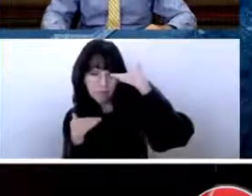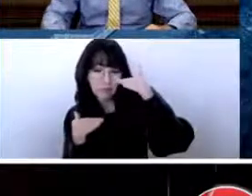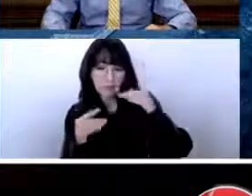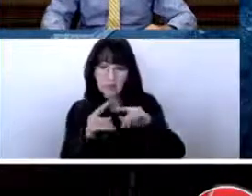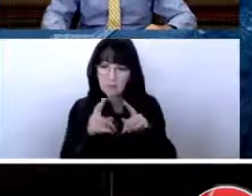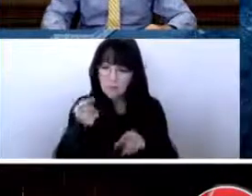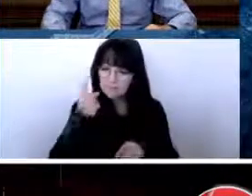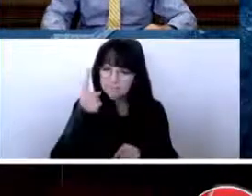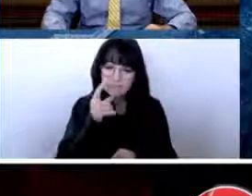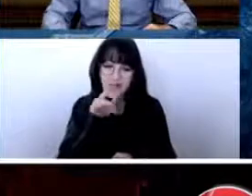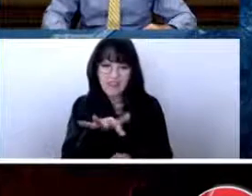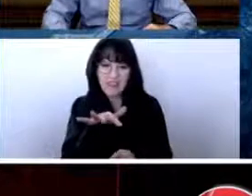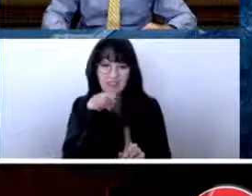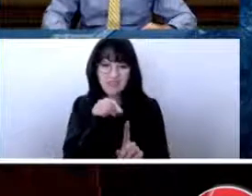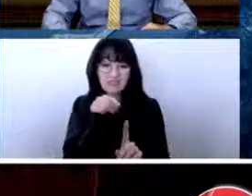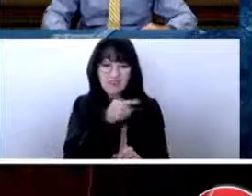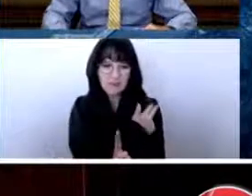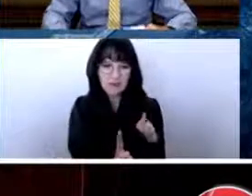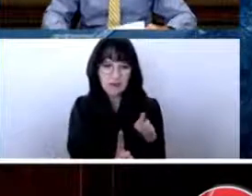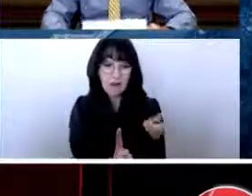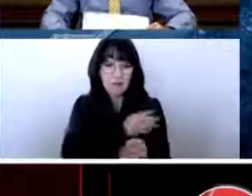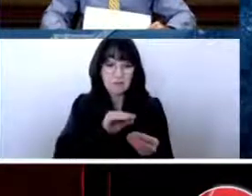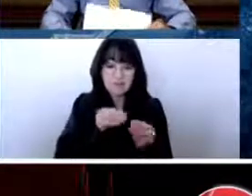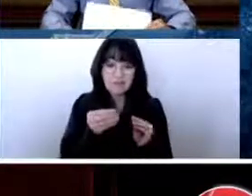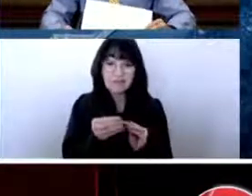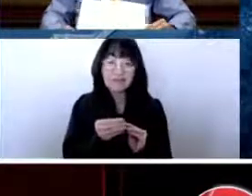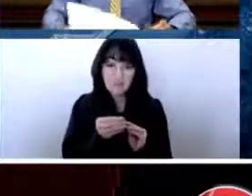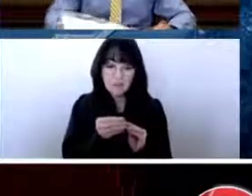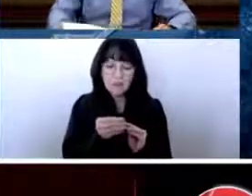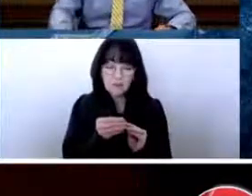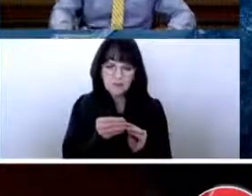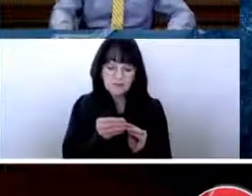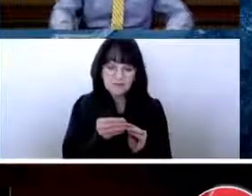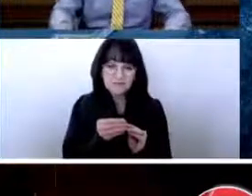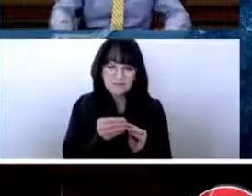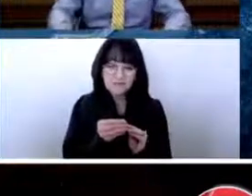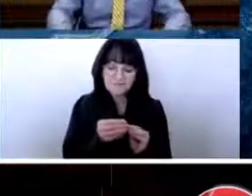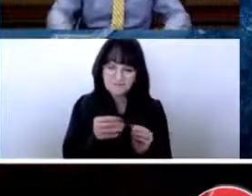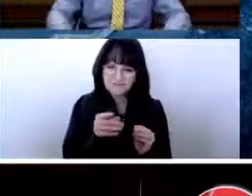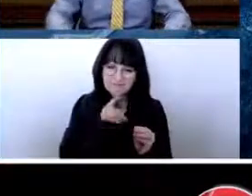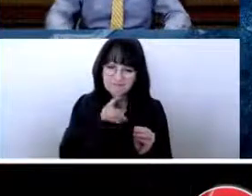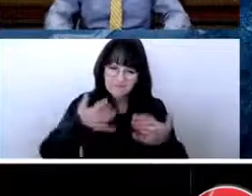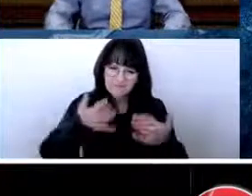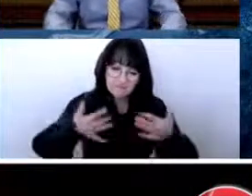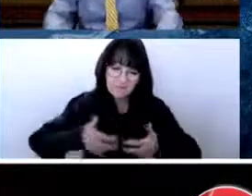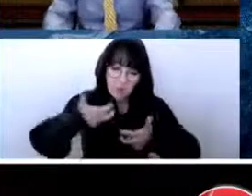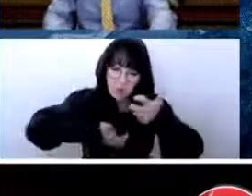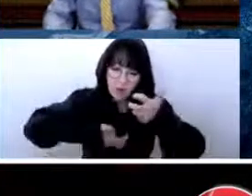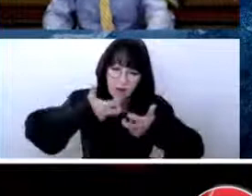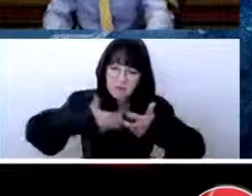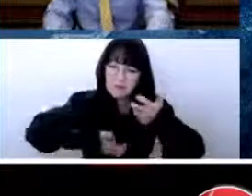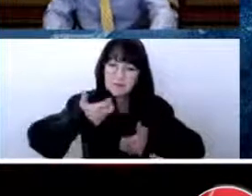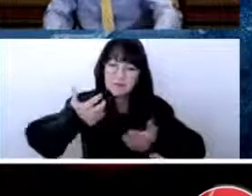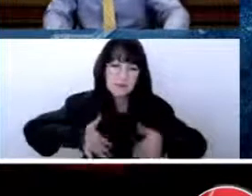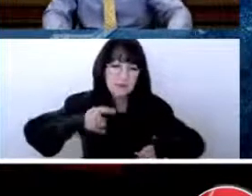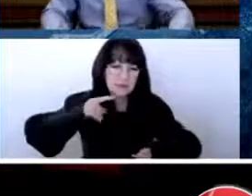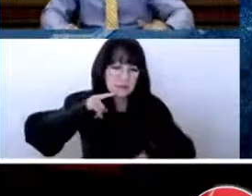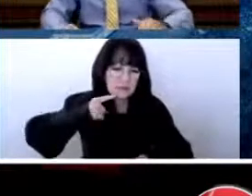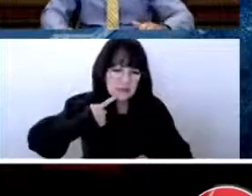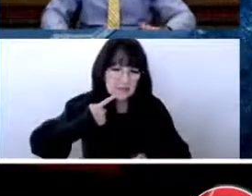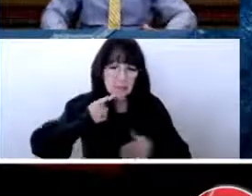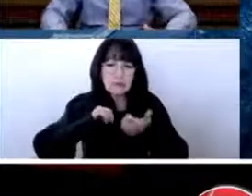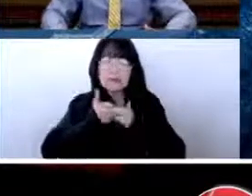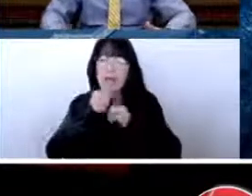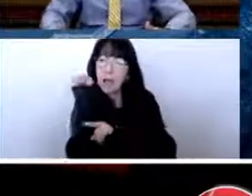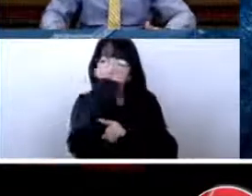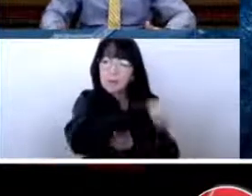hospitalization number is the one that's creating real problems here in our state. So our energies are focused on protecting